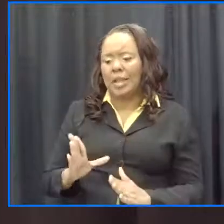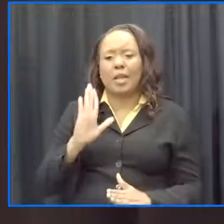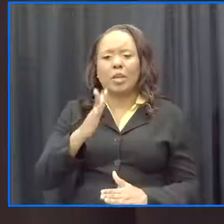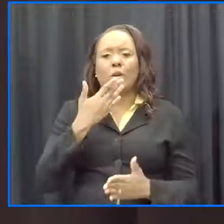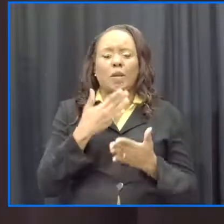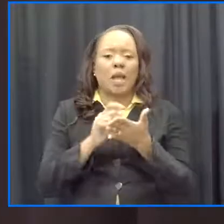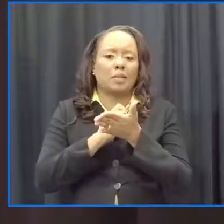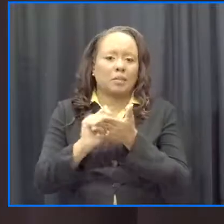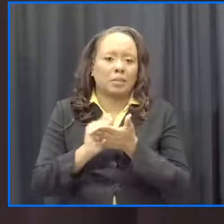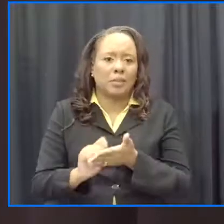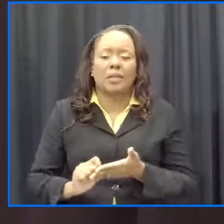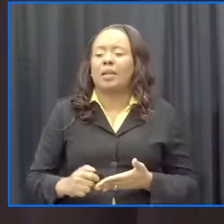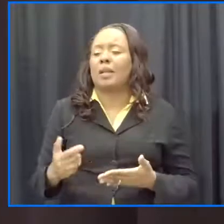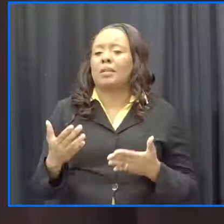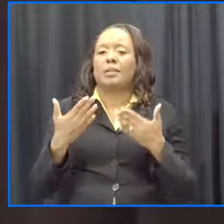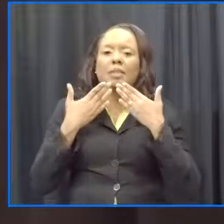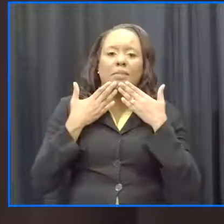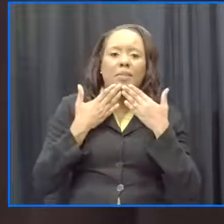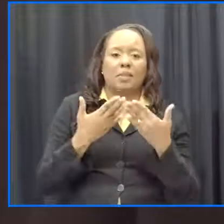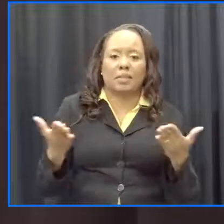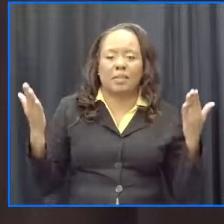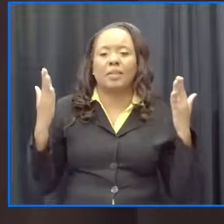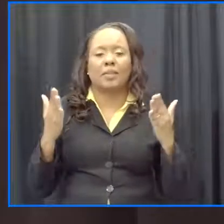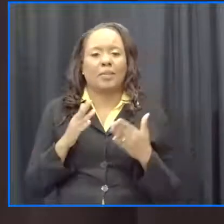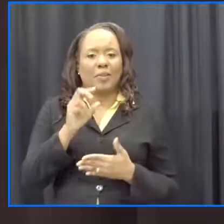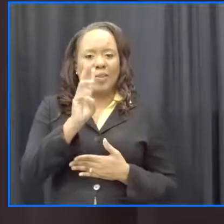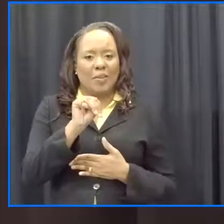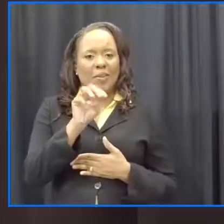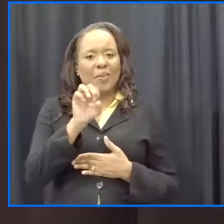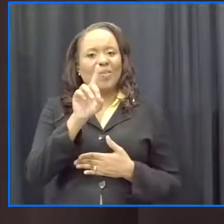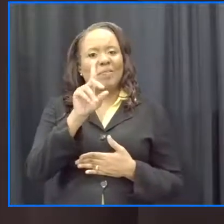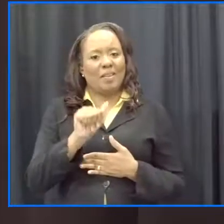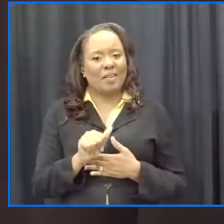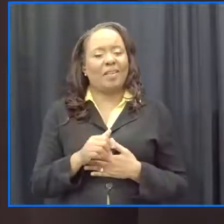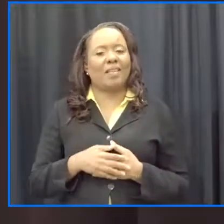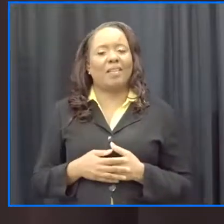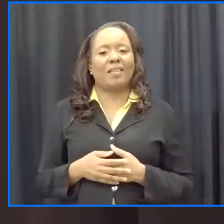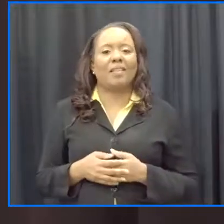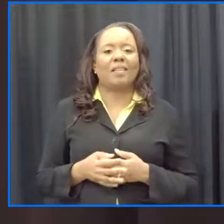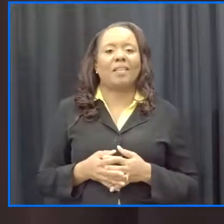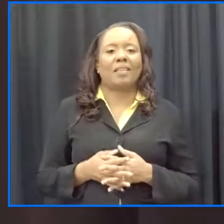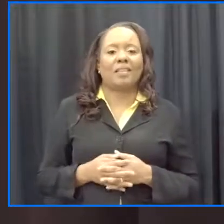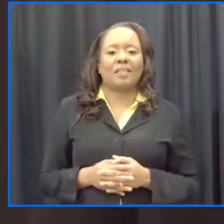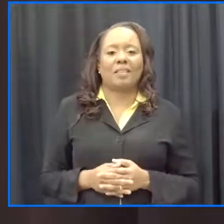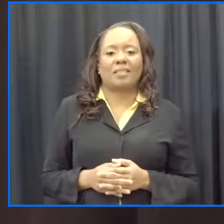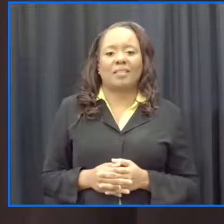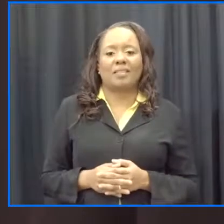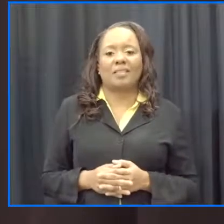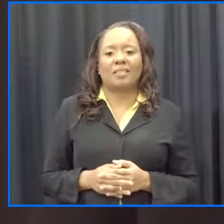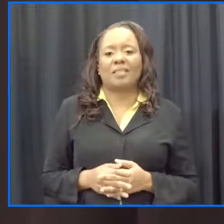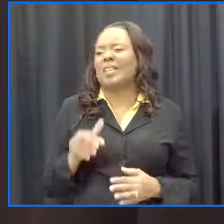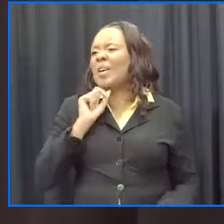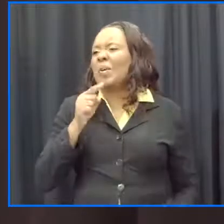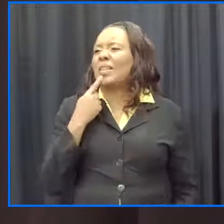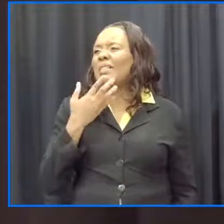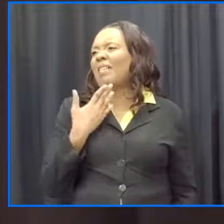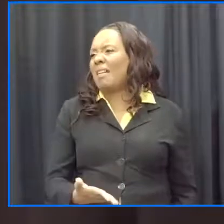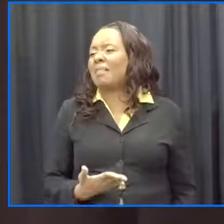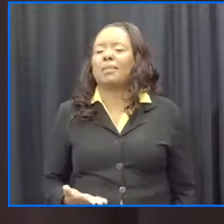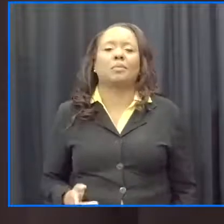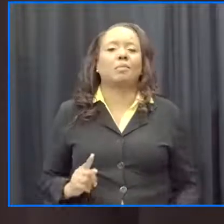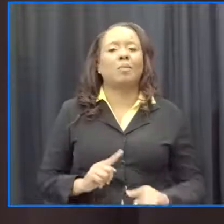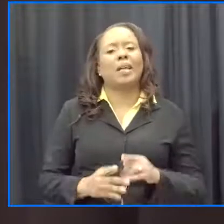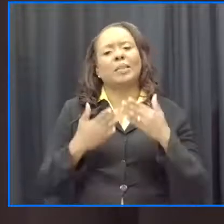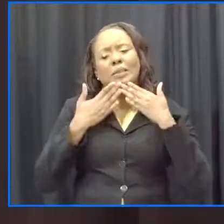Barbadians wherever they are. And that's why I wanted to signal our thanks to you not only for this morning, but anticipate your